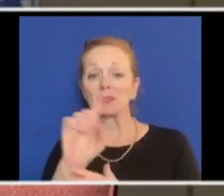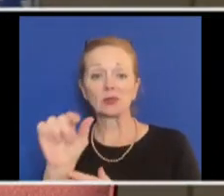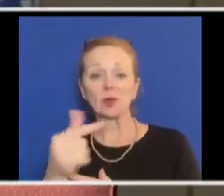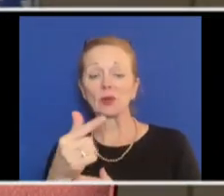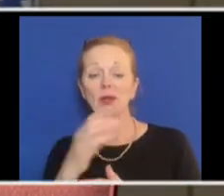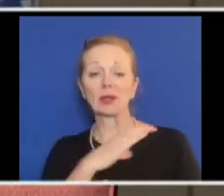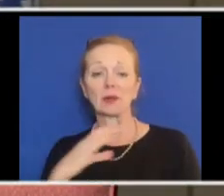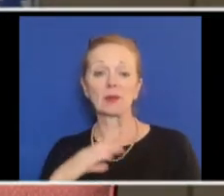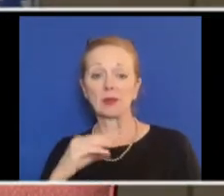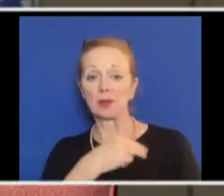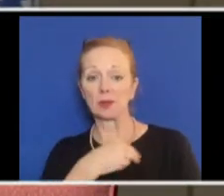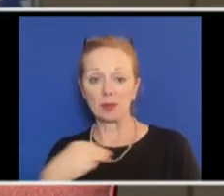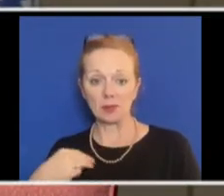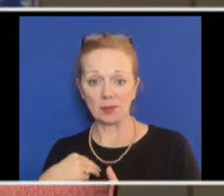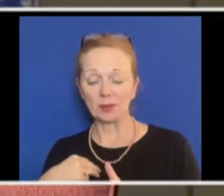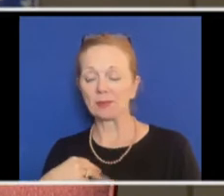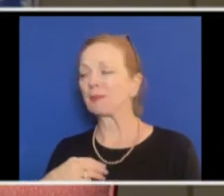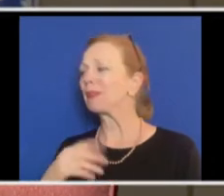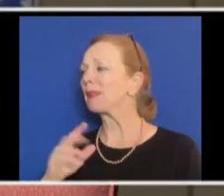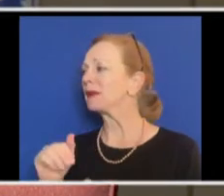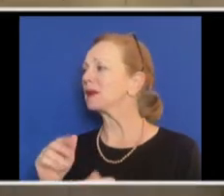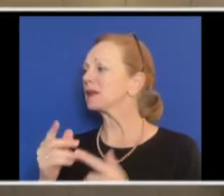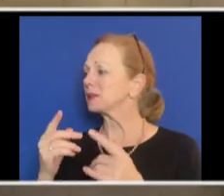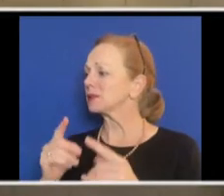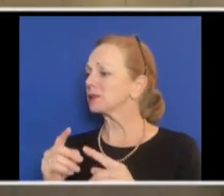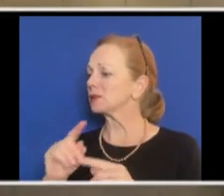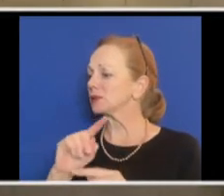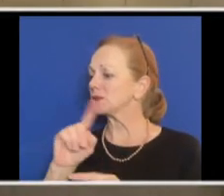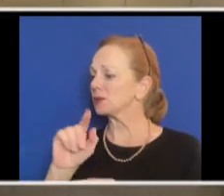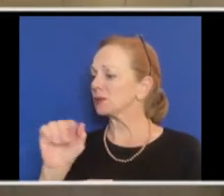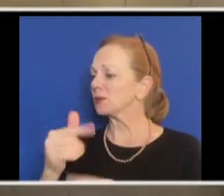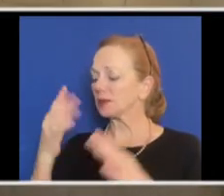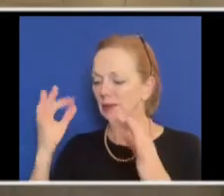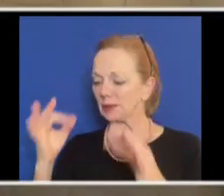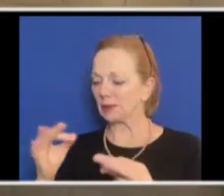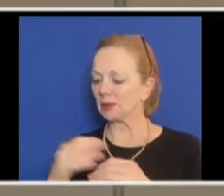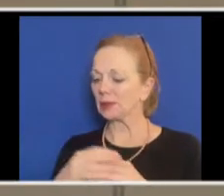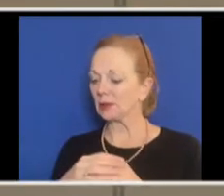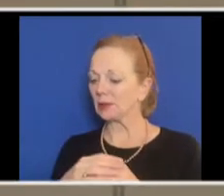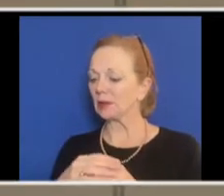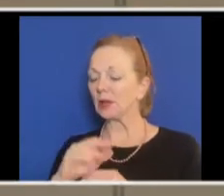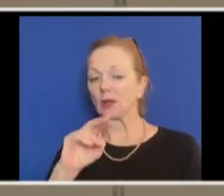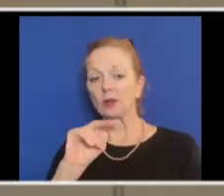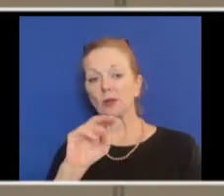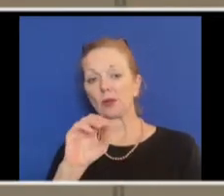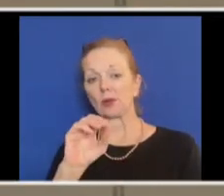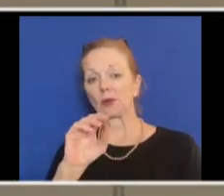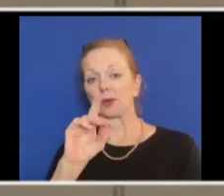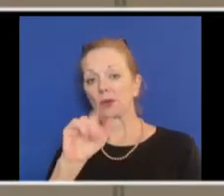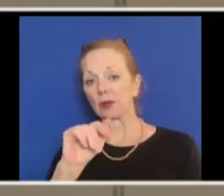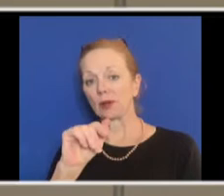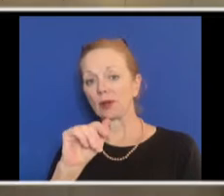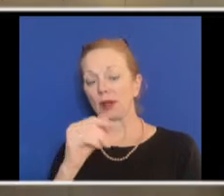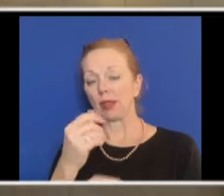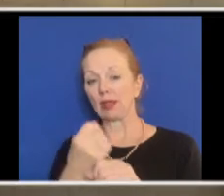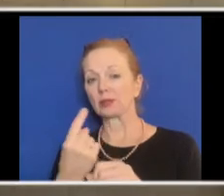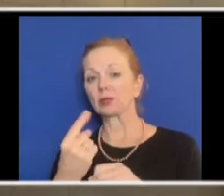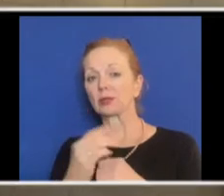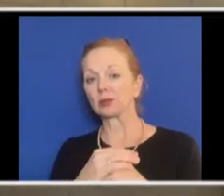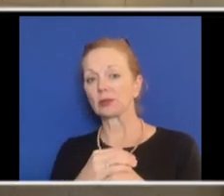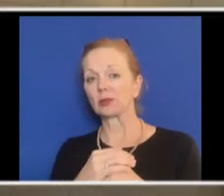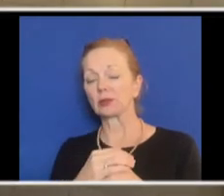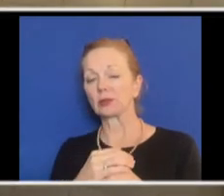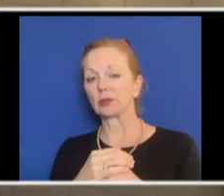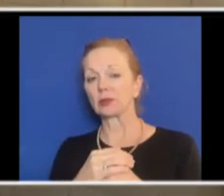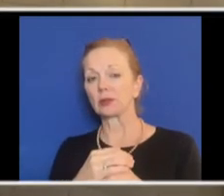member we asked that during the ascent zoning decision in Noda last year the best questions